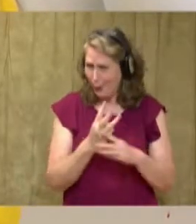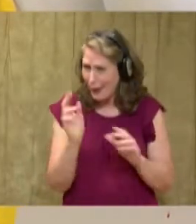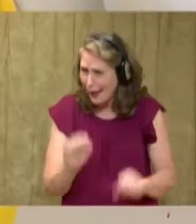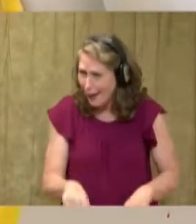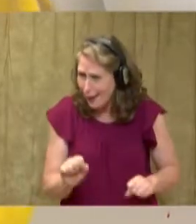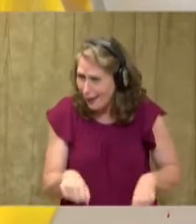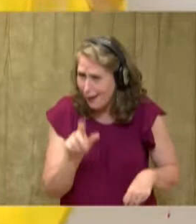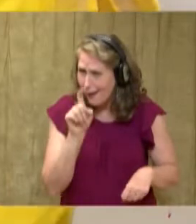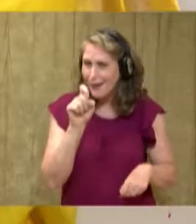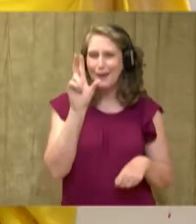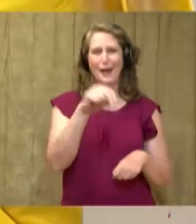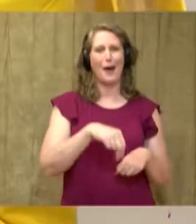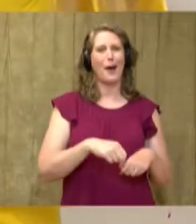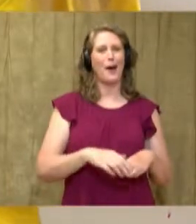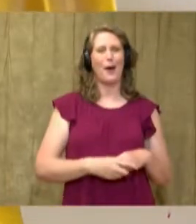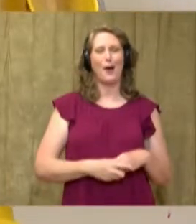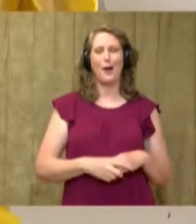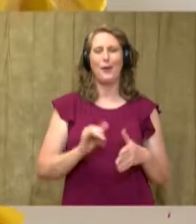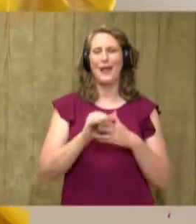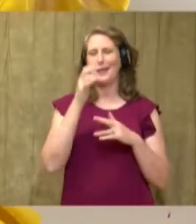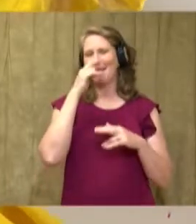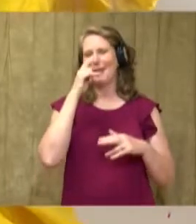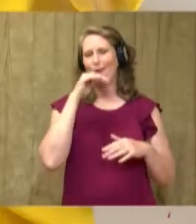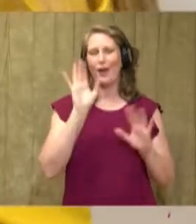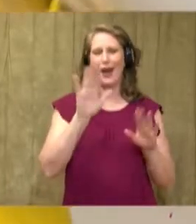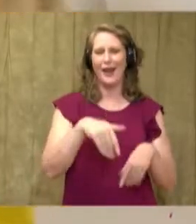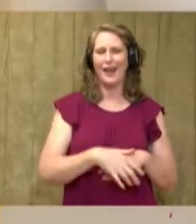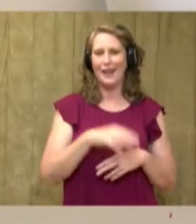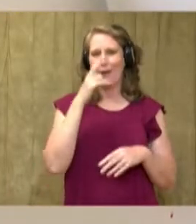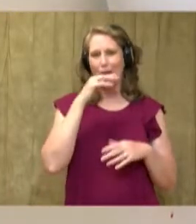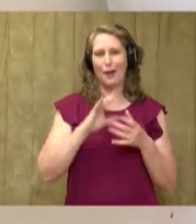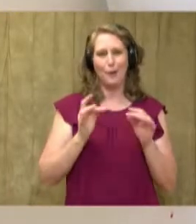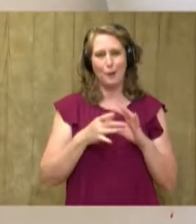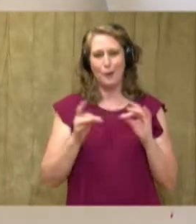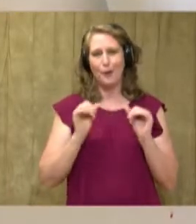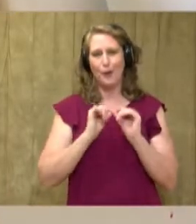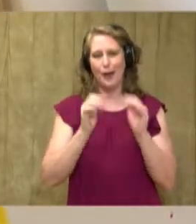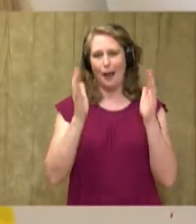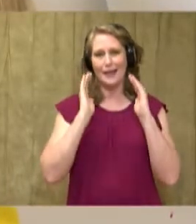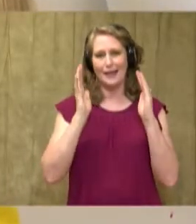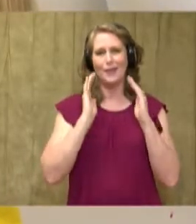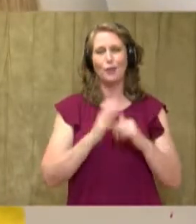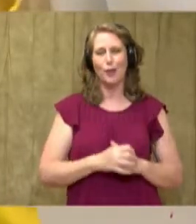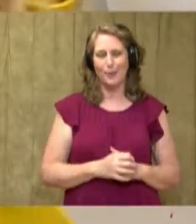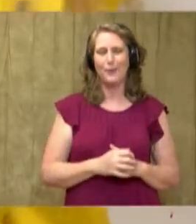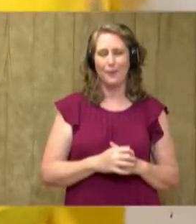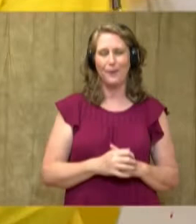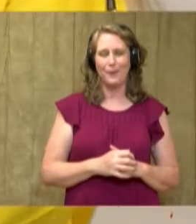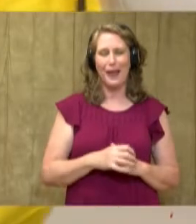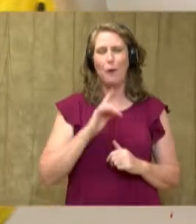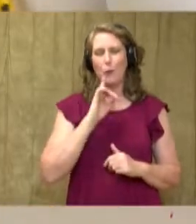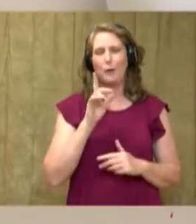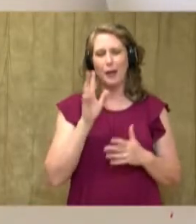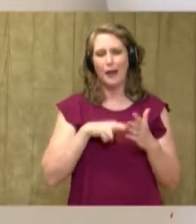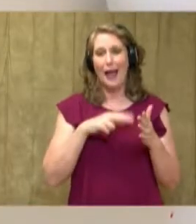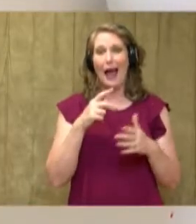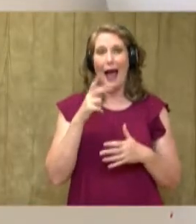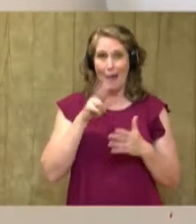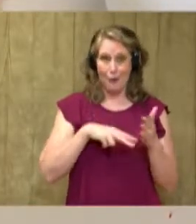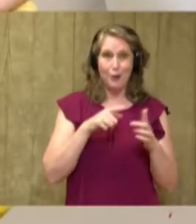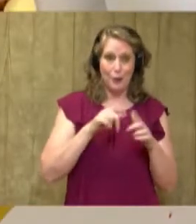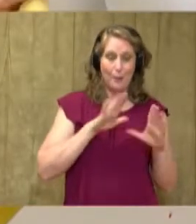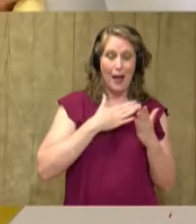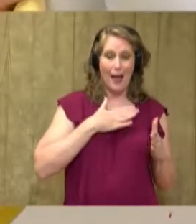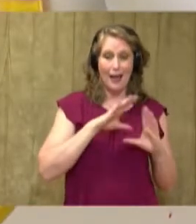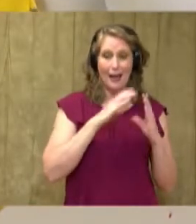world? No, okay, that's just funny. That's just a funny story to keep our attention that we would really enjoy. And I've actually read that book to my